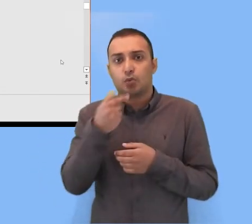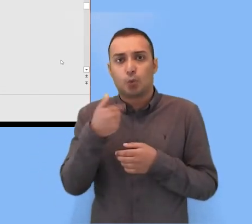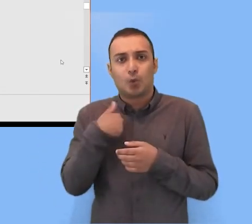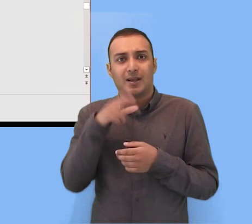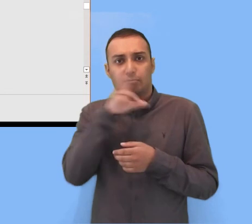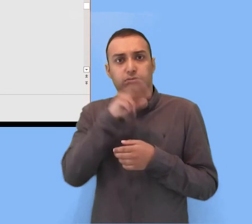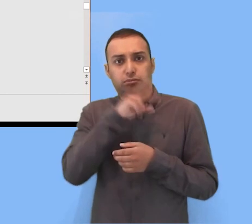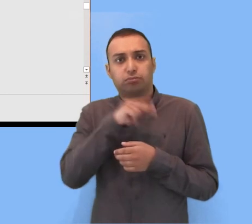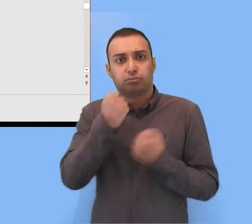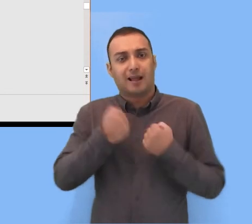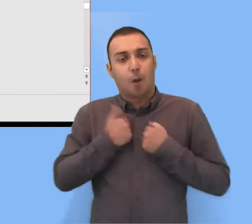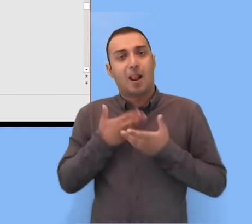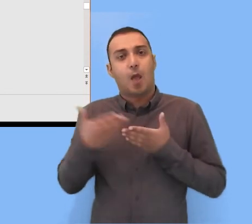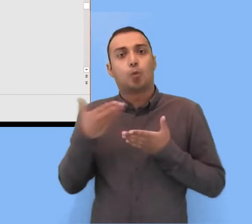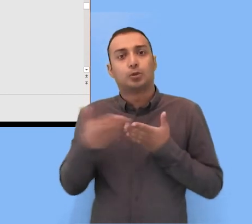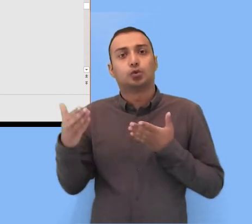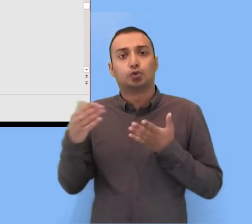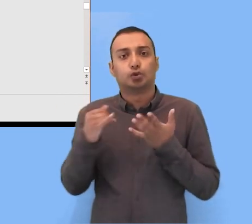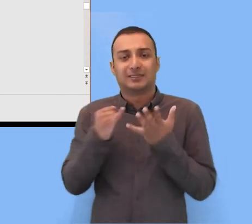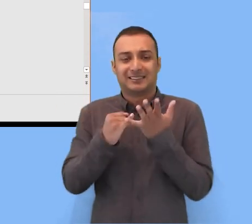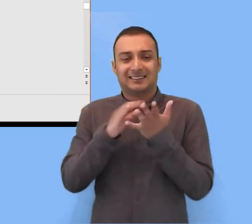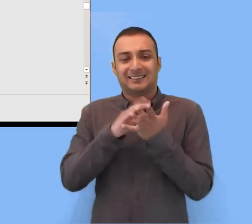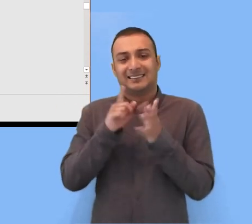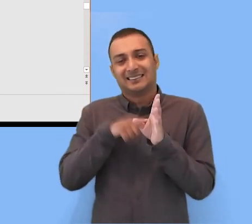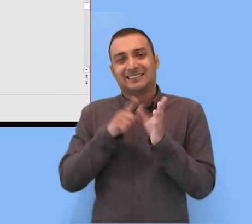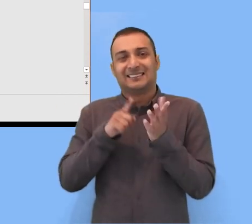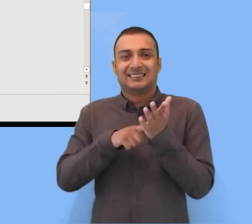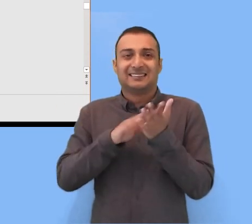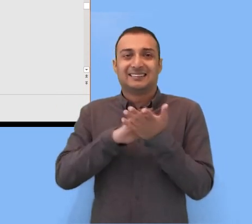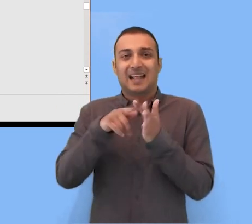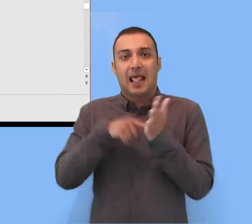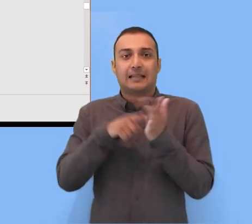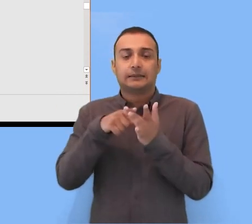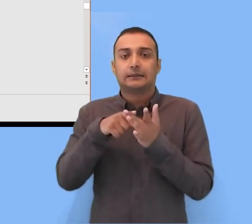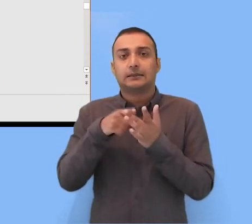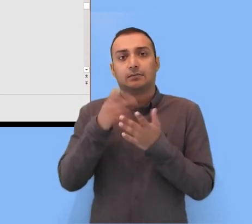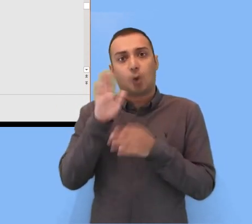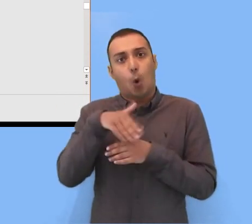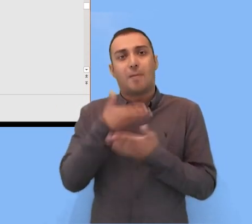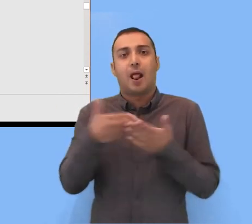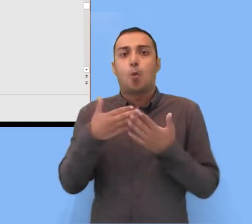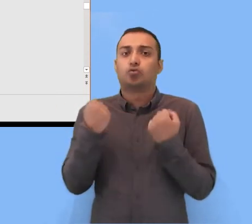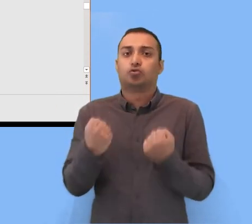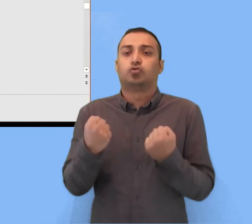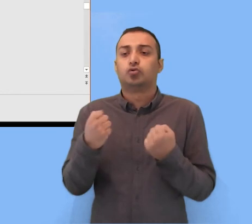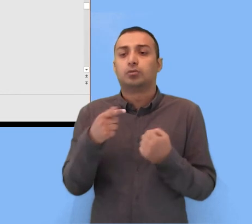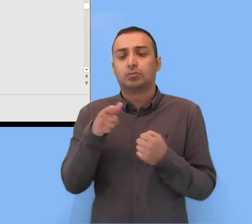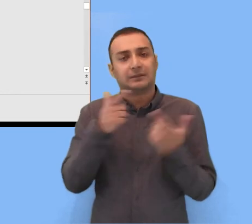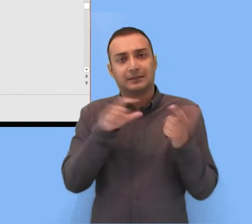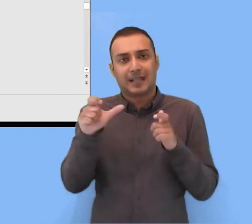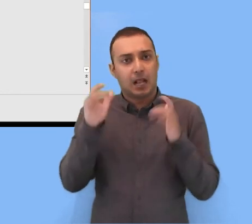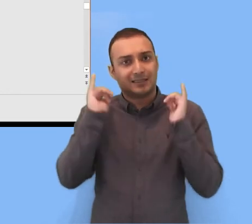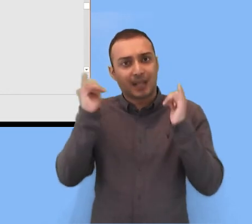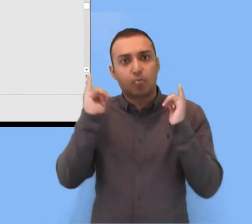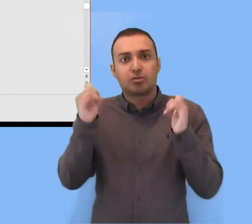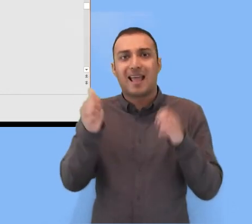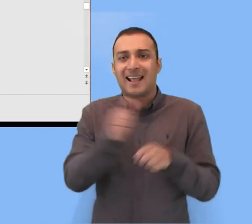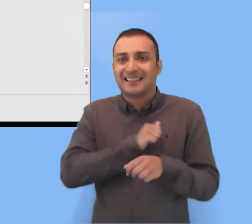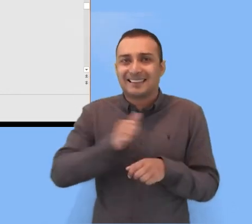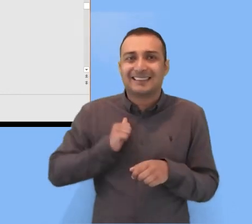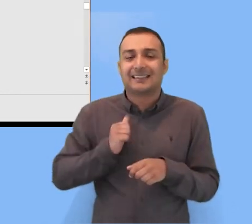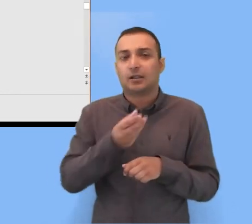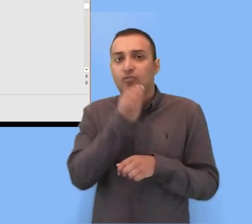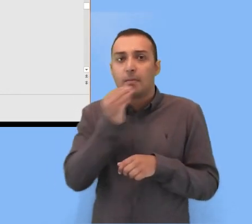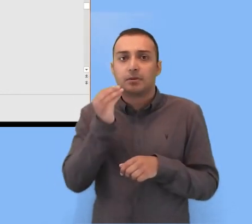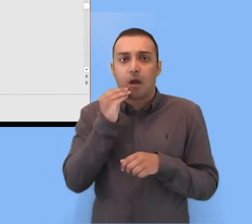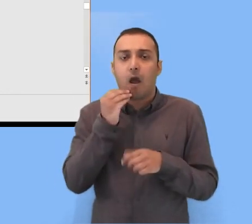her. We celebrate things like Ramadan and the Eids, and she used to see a lot of extended family, cousins and all